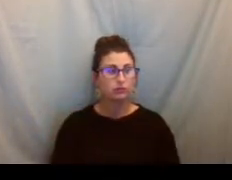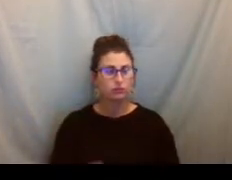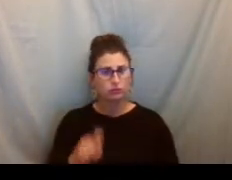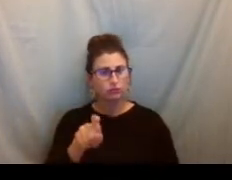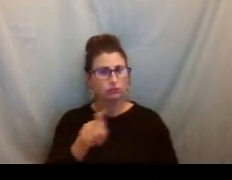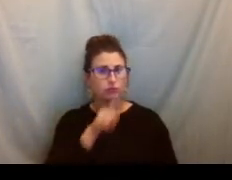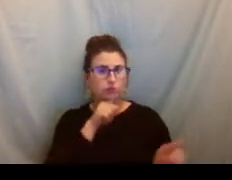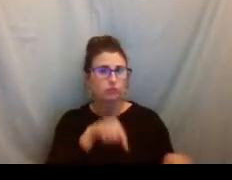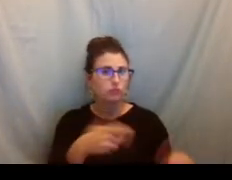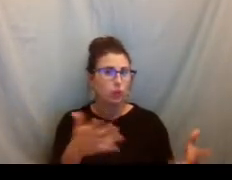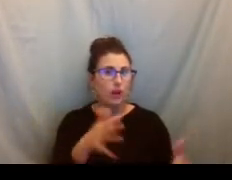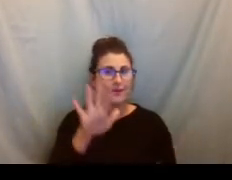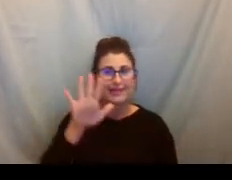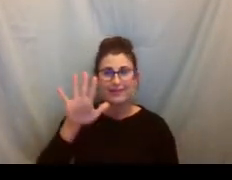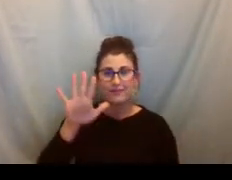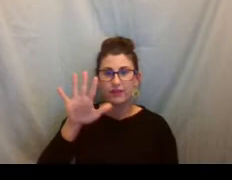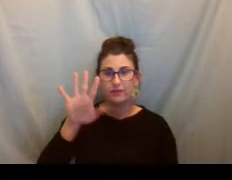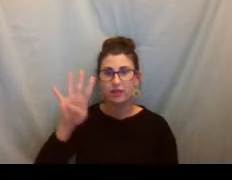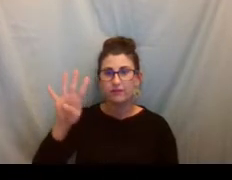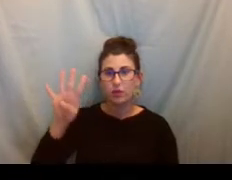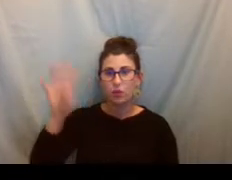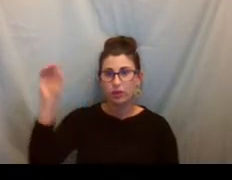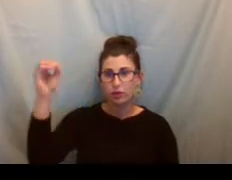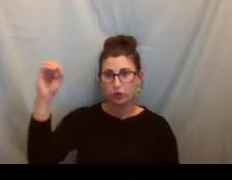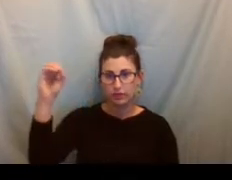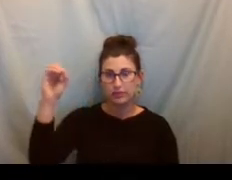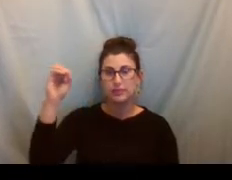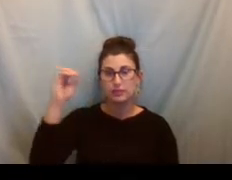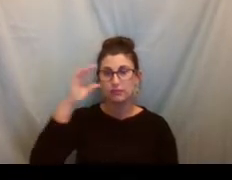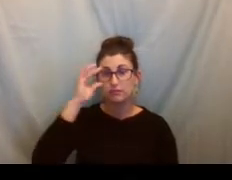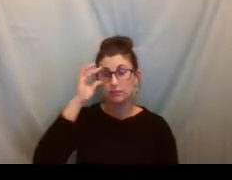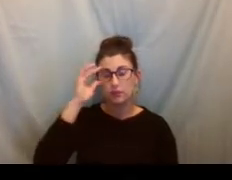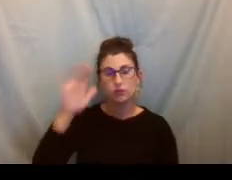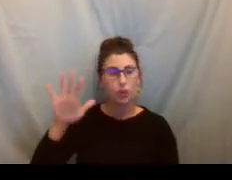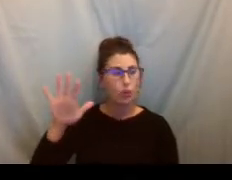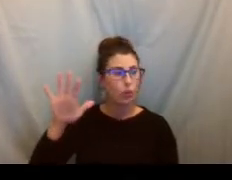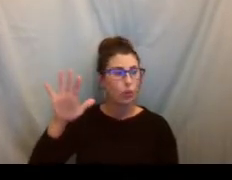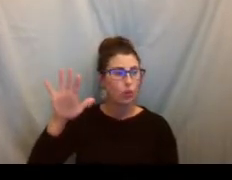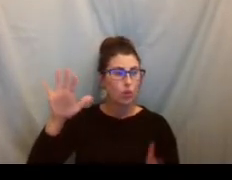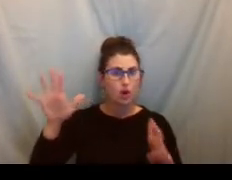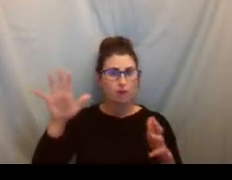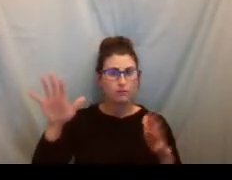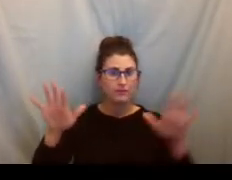You should get 54 degrees. Okay.